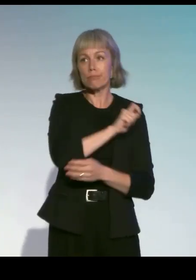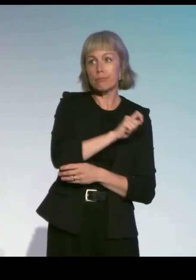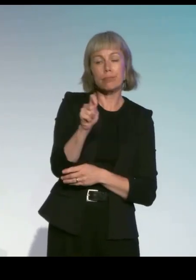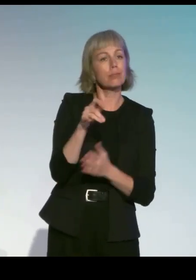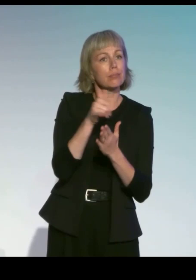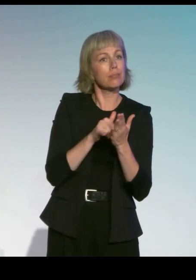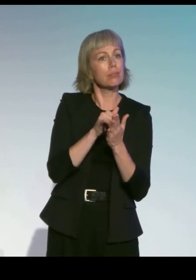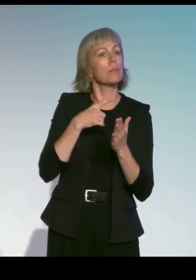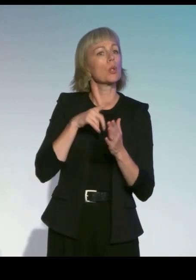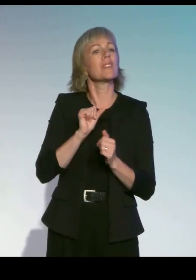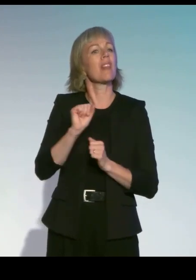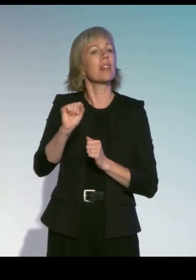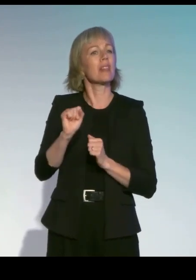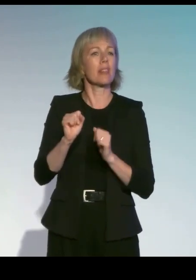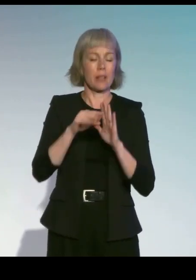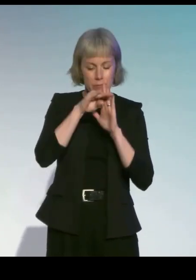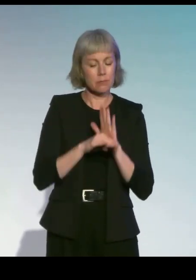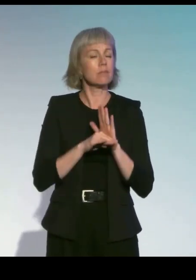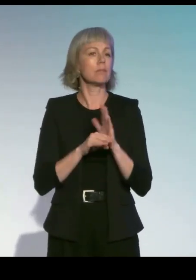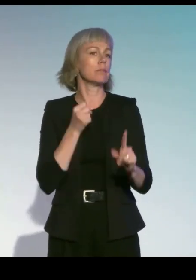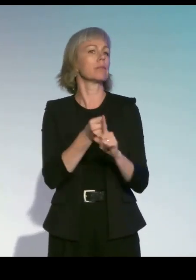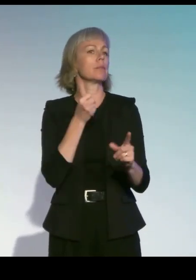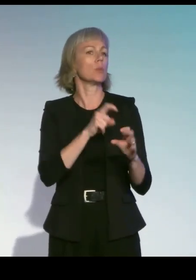content regulation practices.